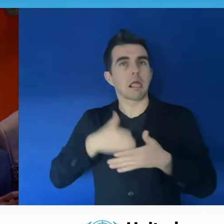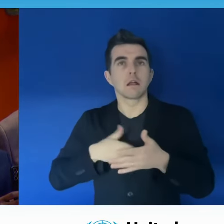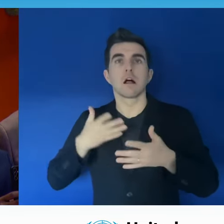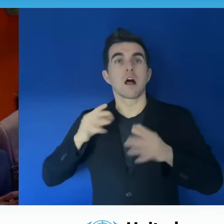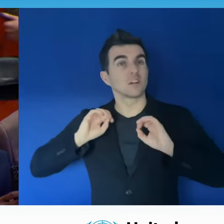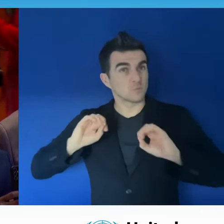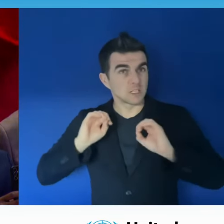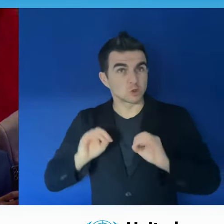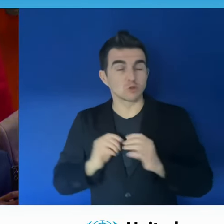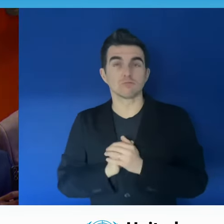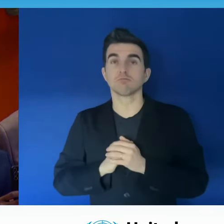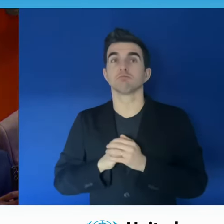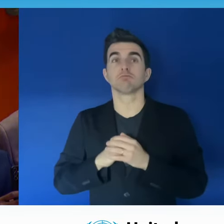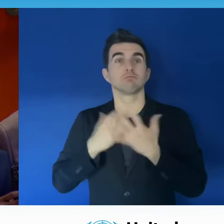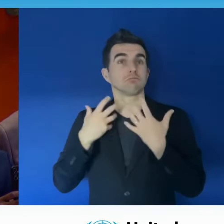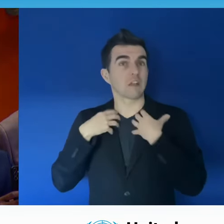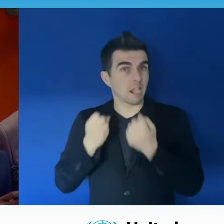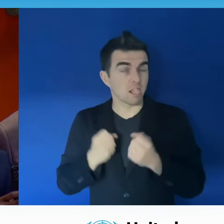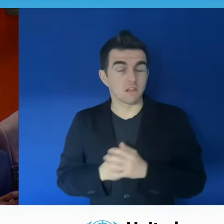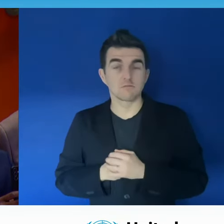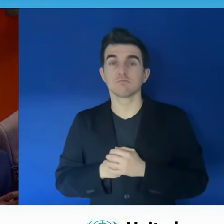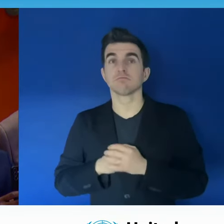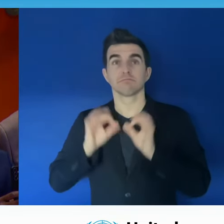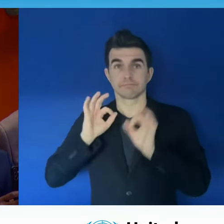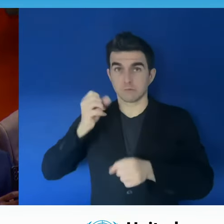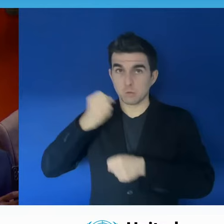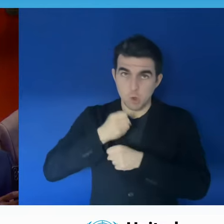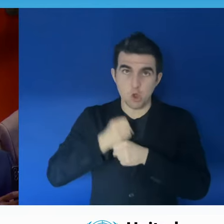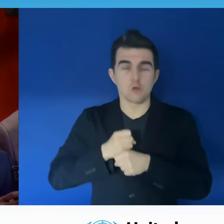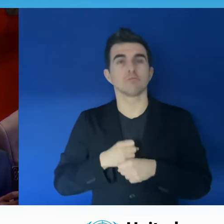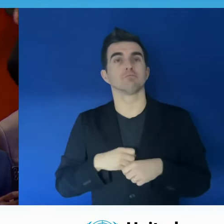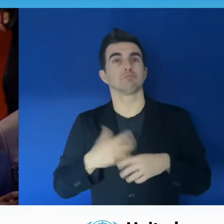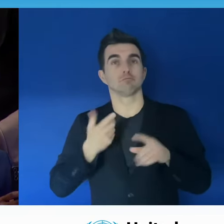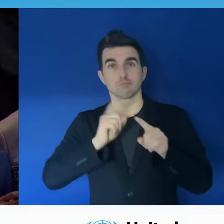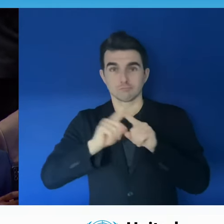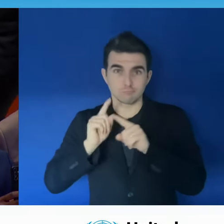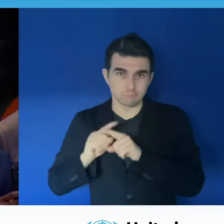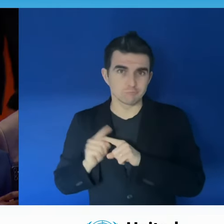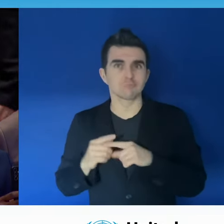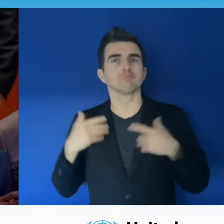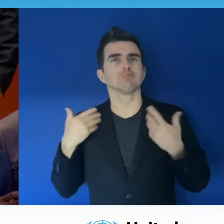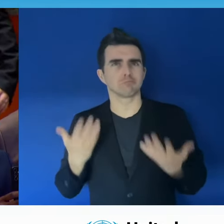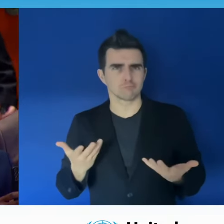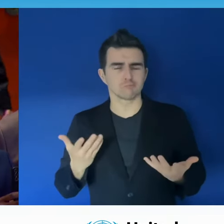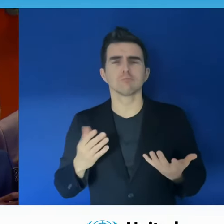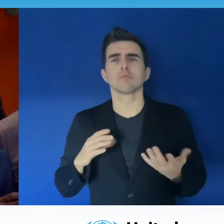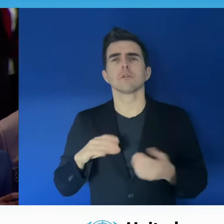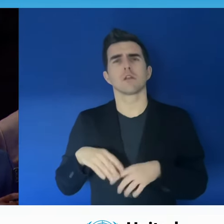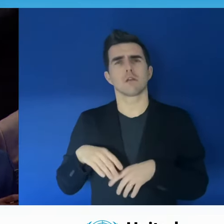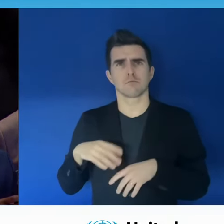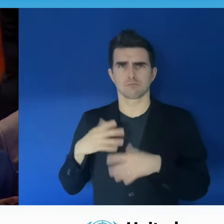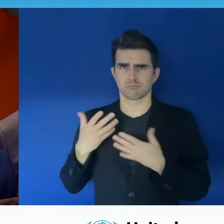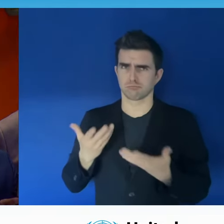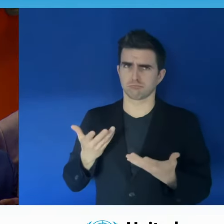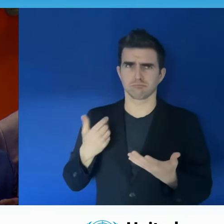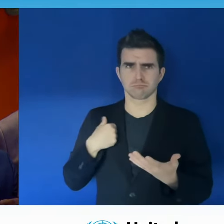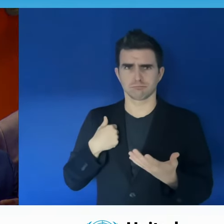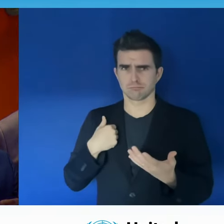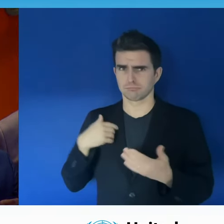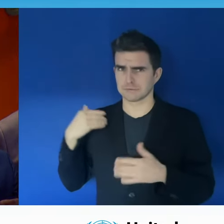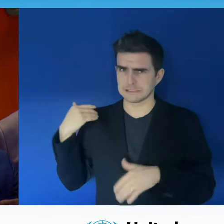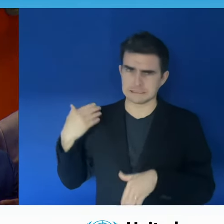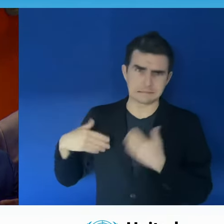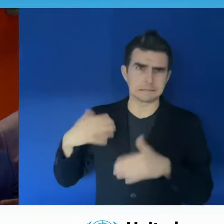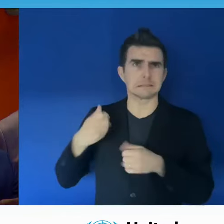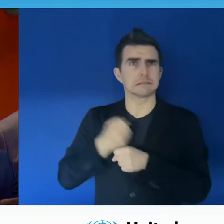work. In Sierra Leone, we have taken significant steps to mitigate these by integrating youth centers